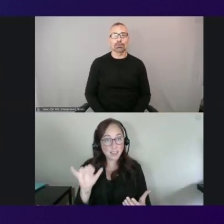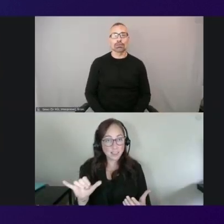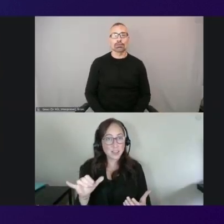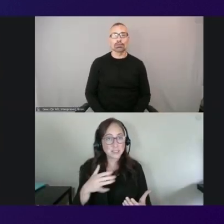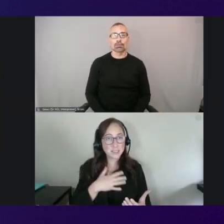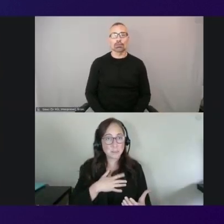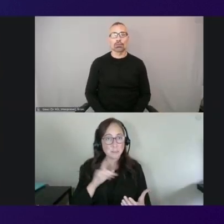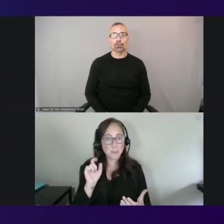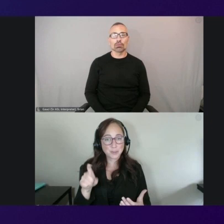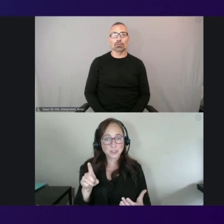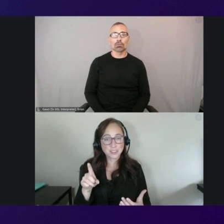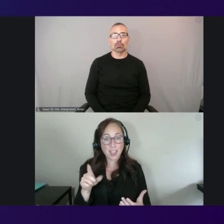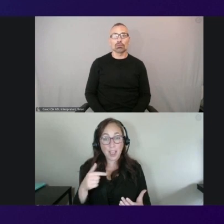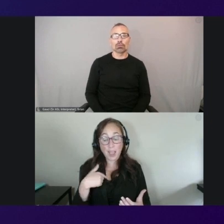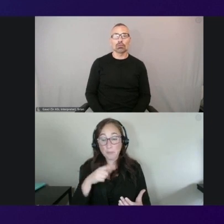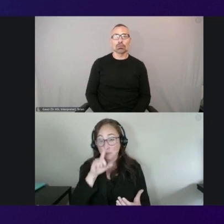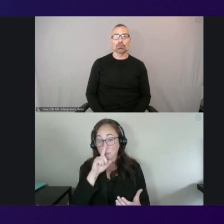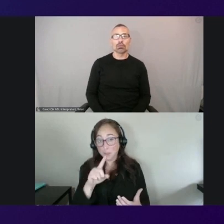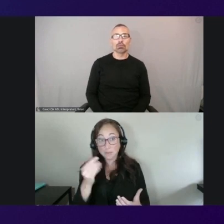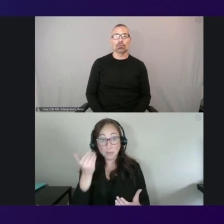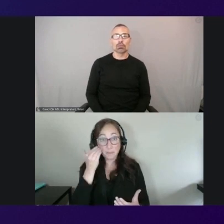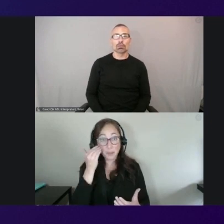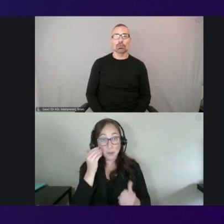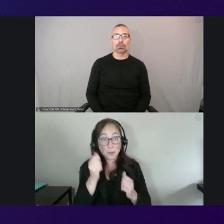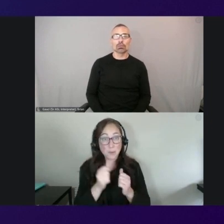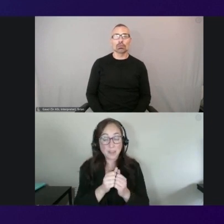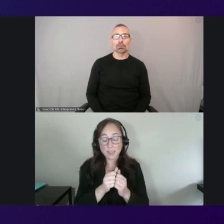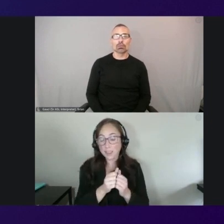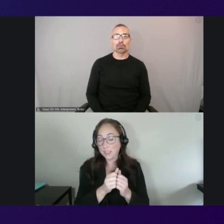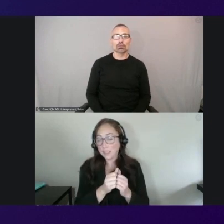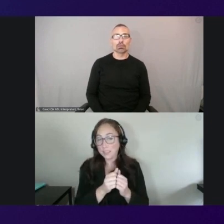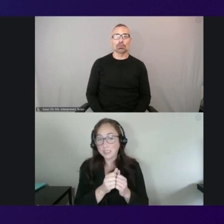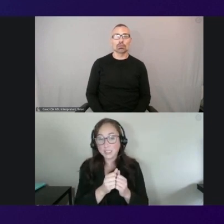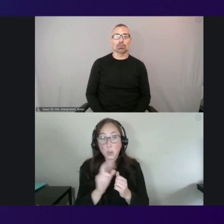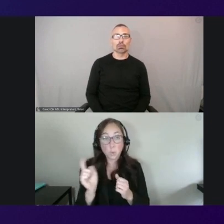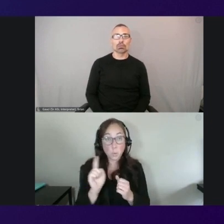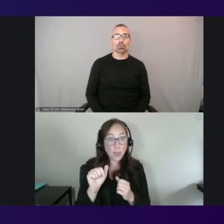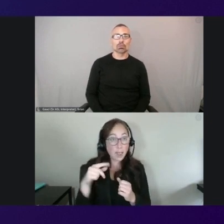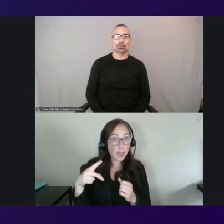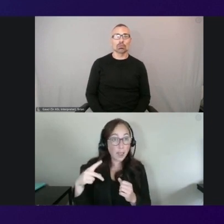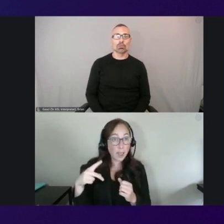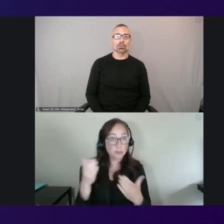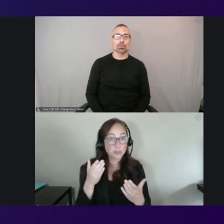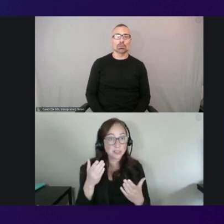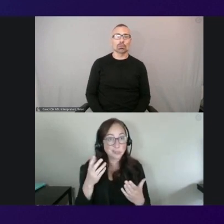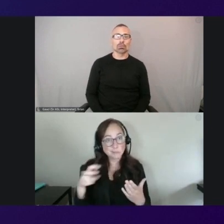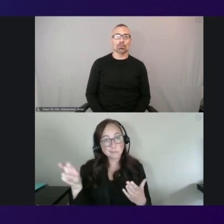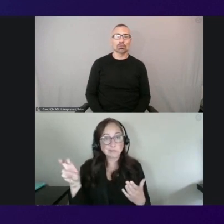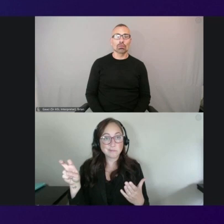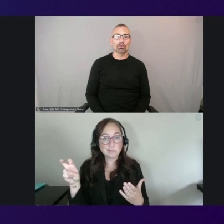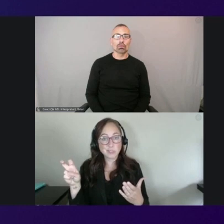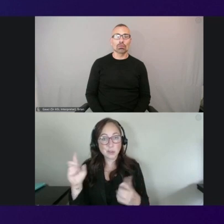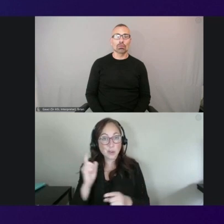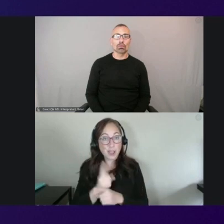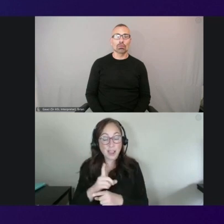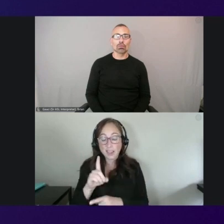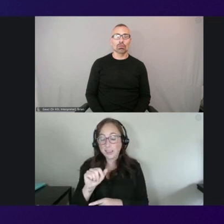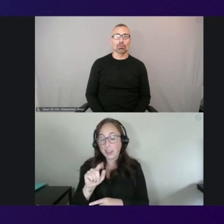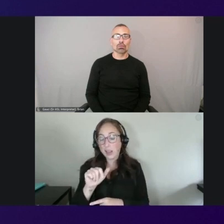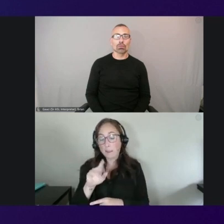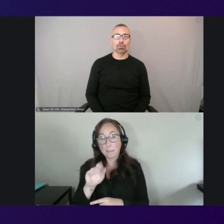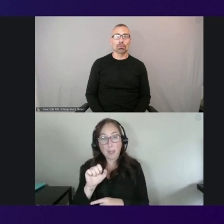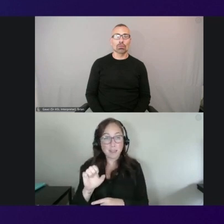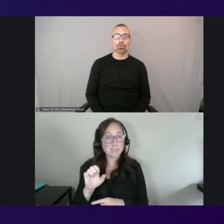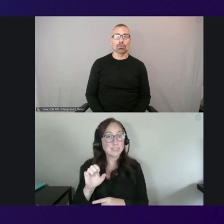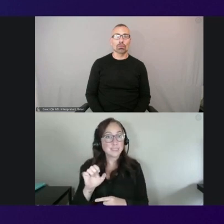question. I'm very familiar with migrating more the application service side, right? Like migrating a database, migrating,